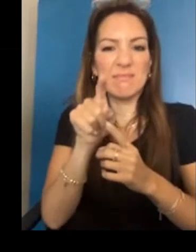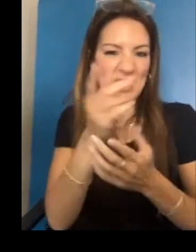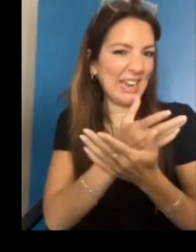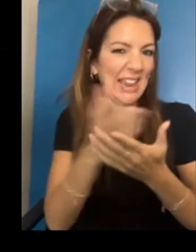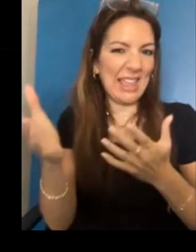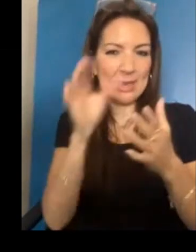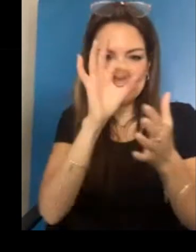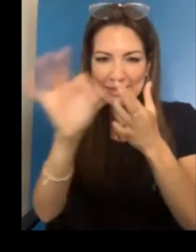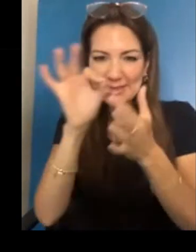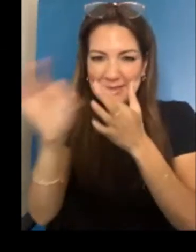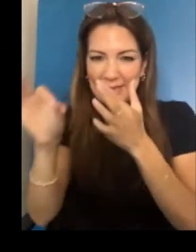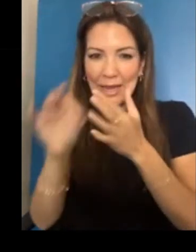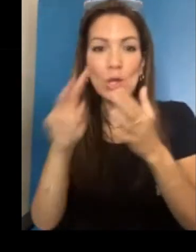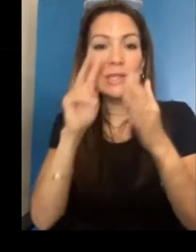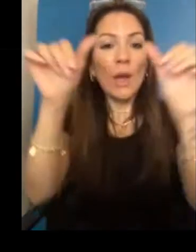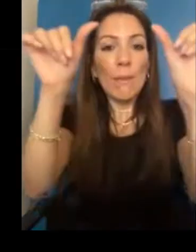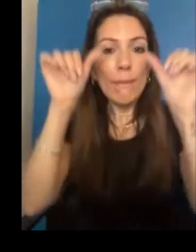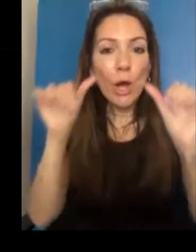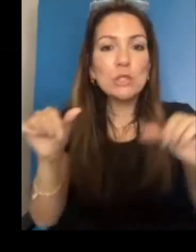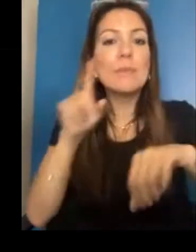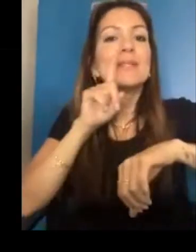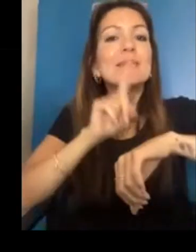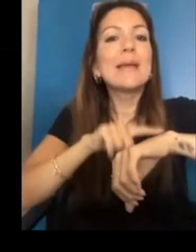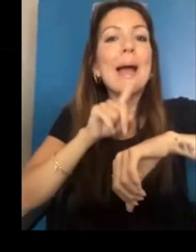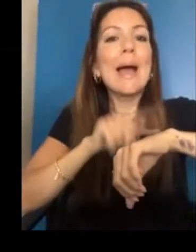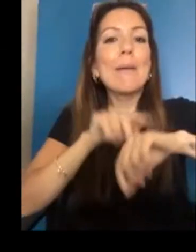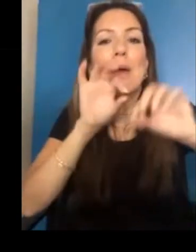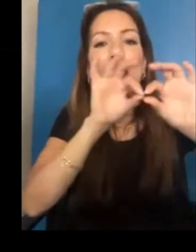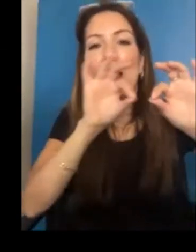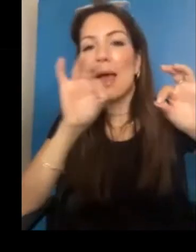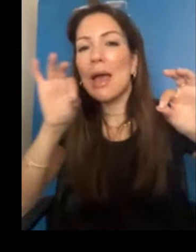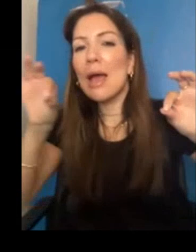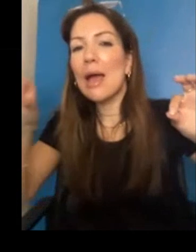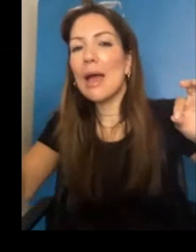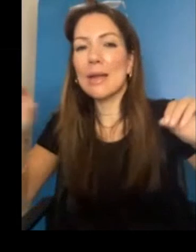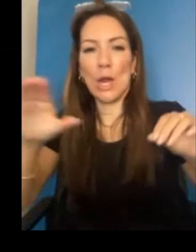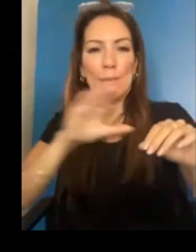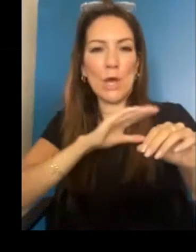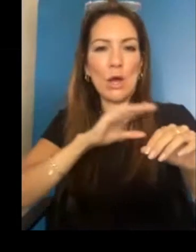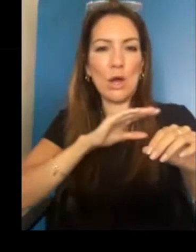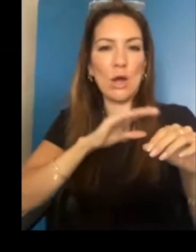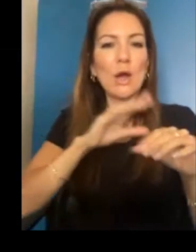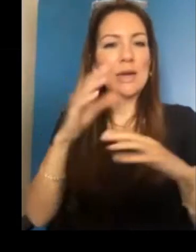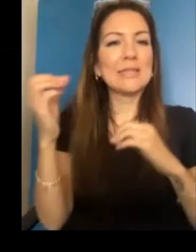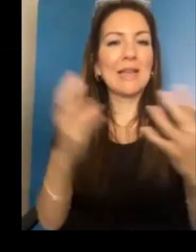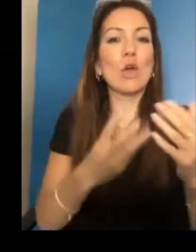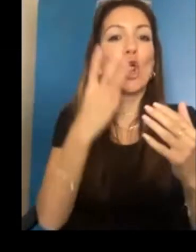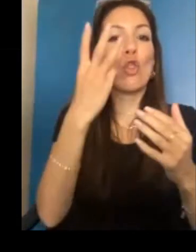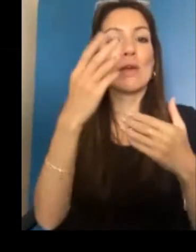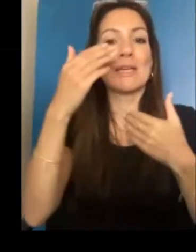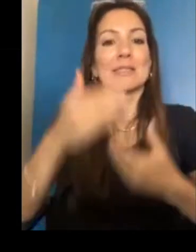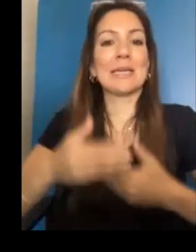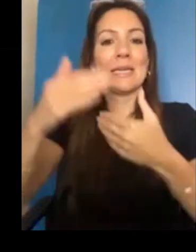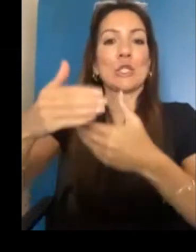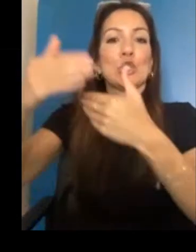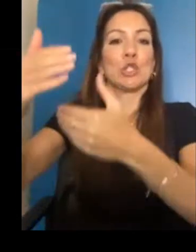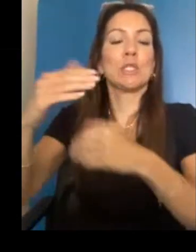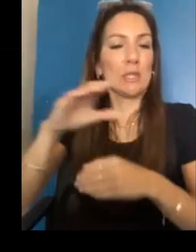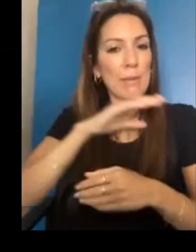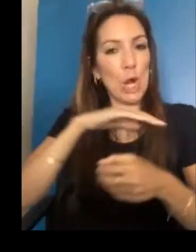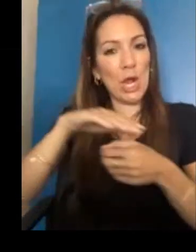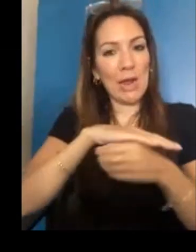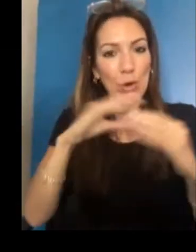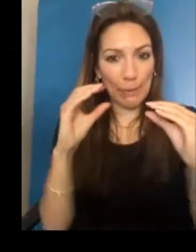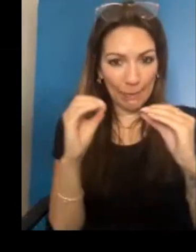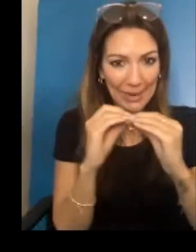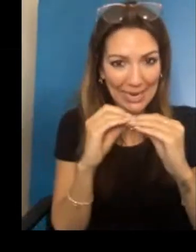and the timeline along the bottom. So as you can see, the park area is going to be delivered in 3 stages. So park area B, which is the largest area in the bottom left of